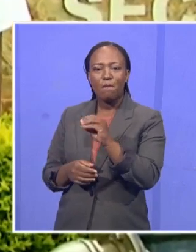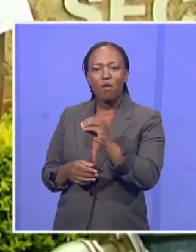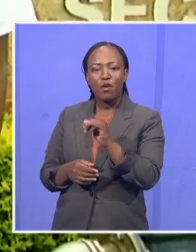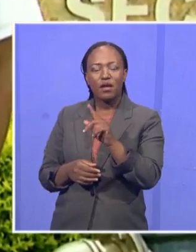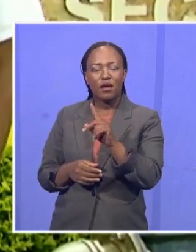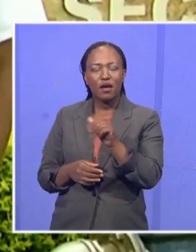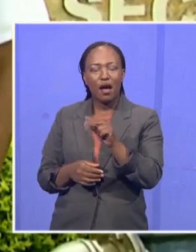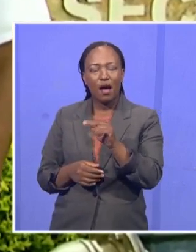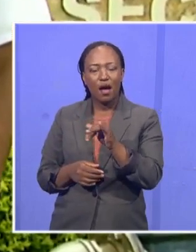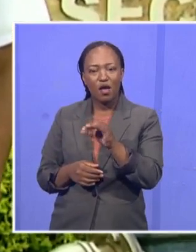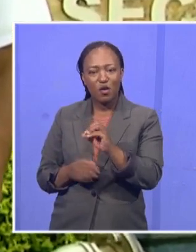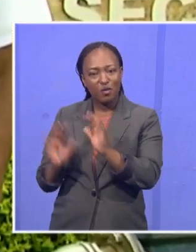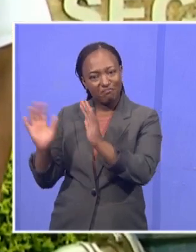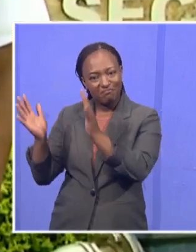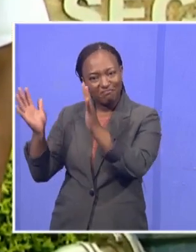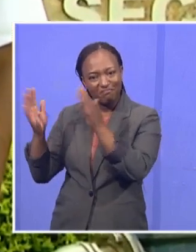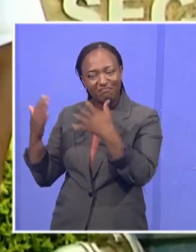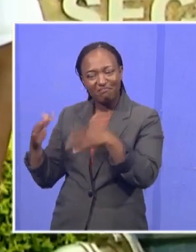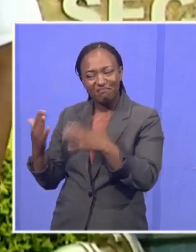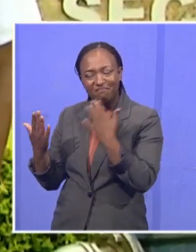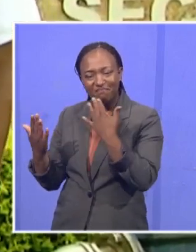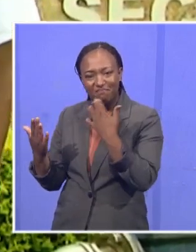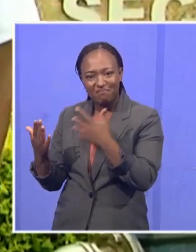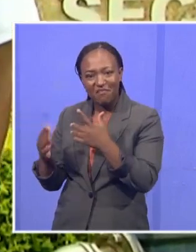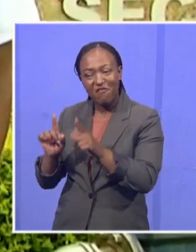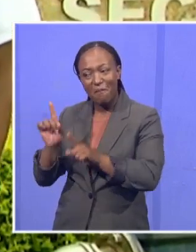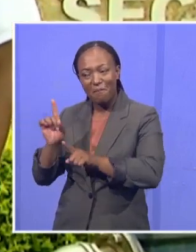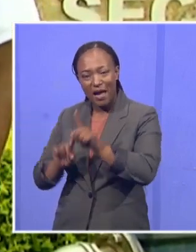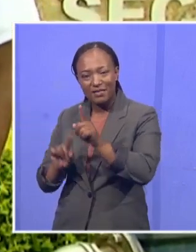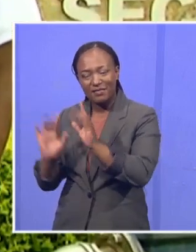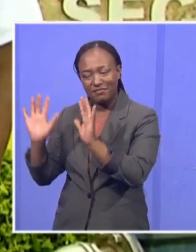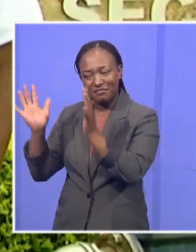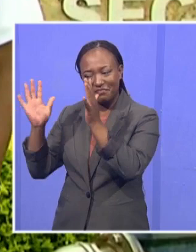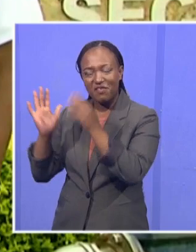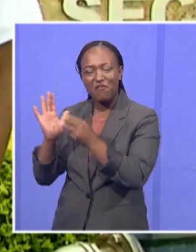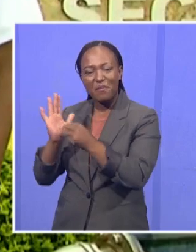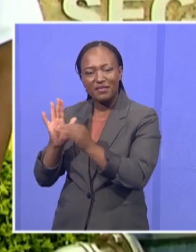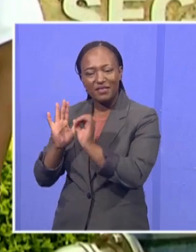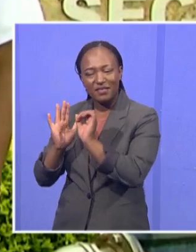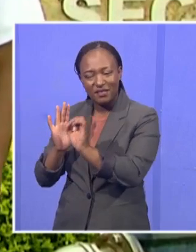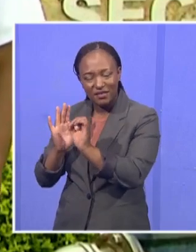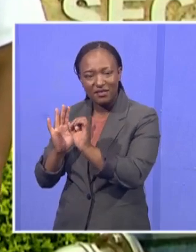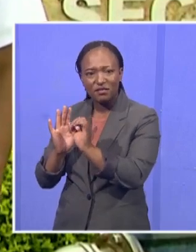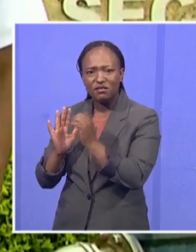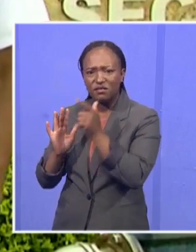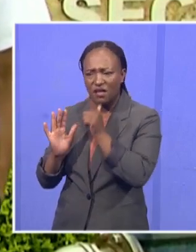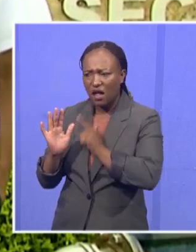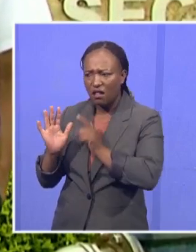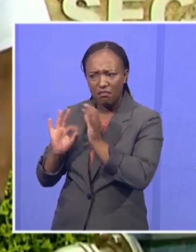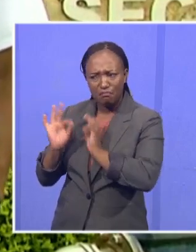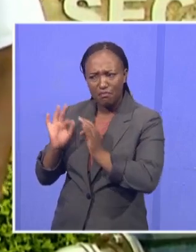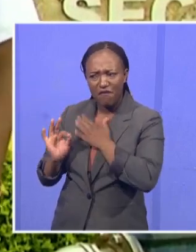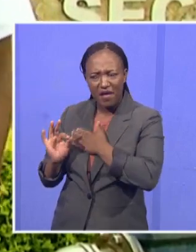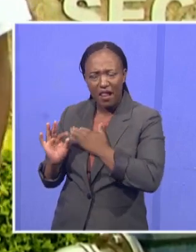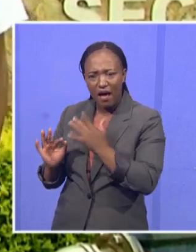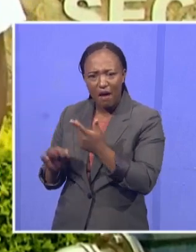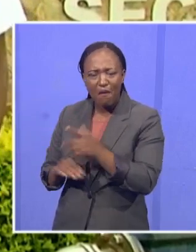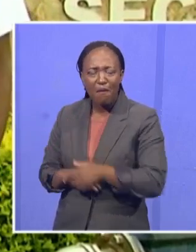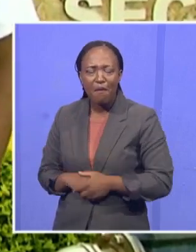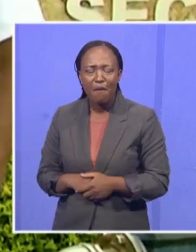and congratulations with your passing of course, the matric. Tell us, how are you feeling? How was your matric